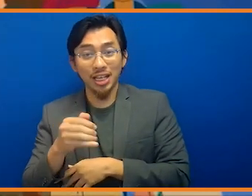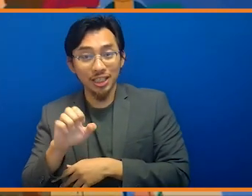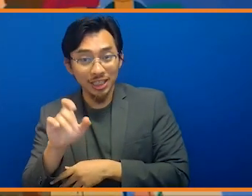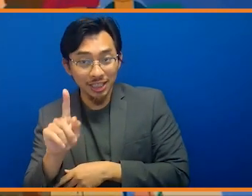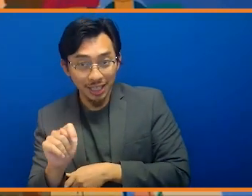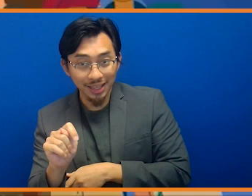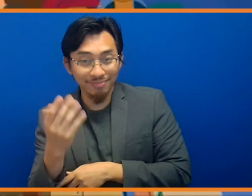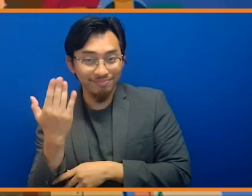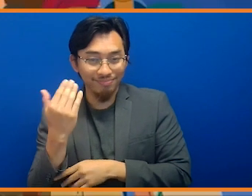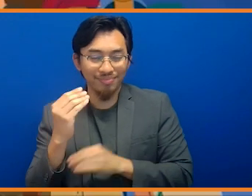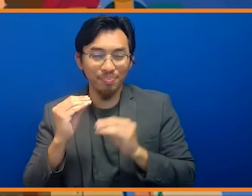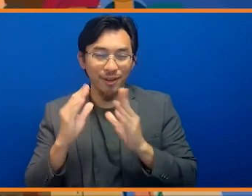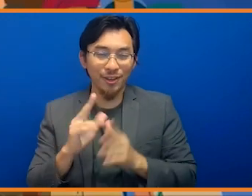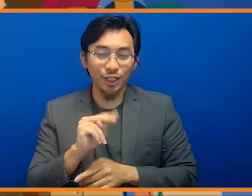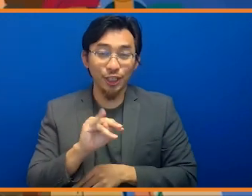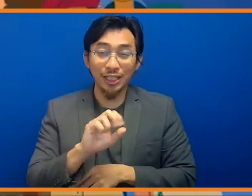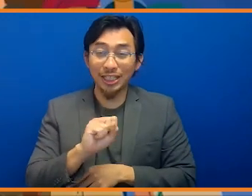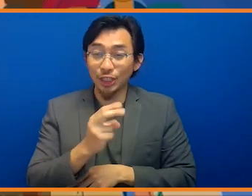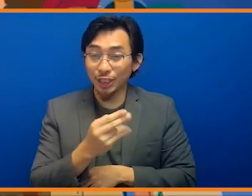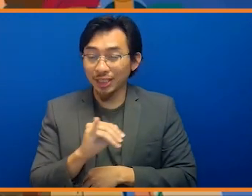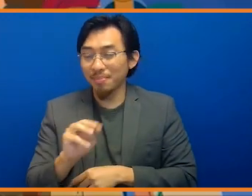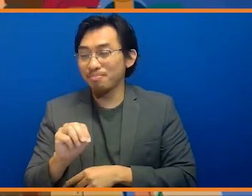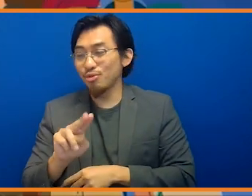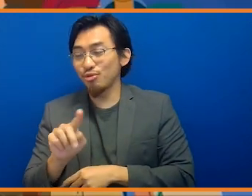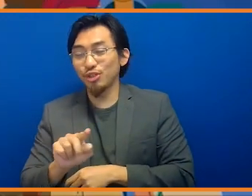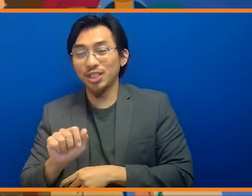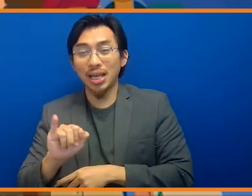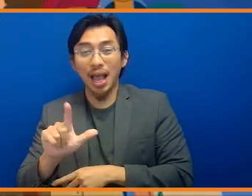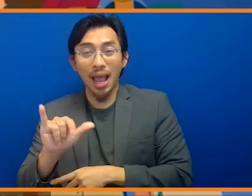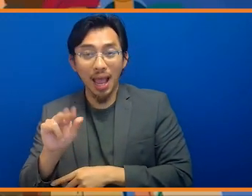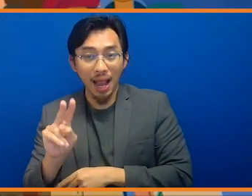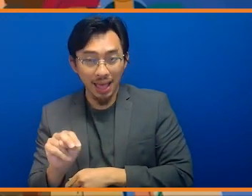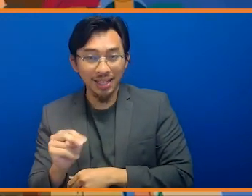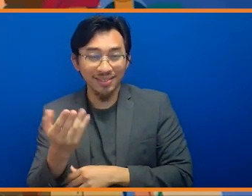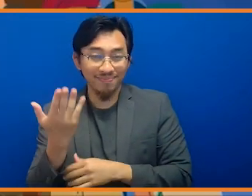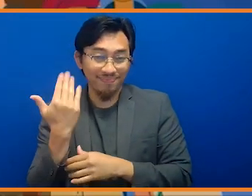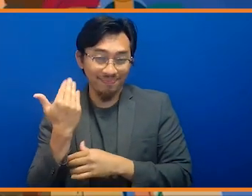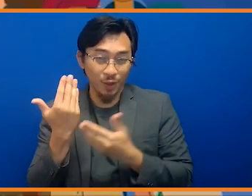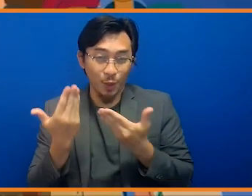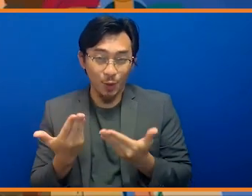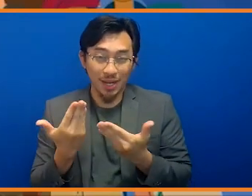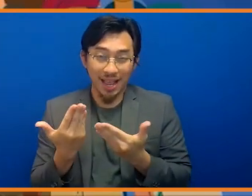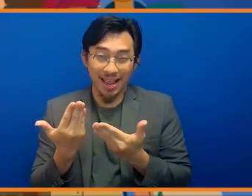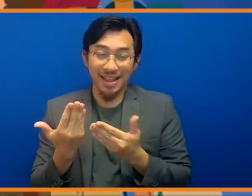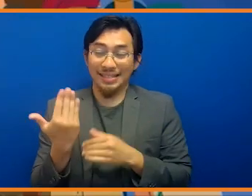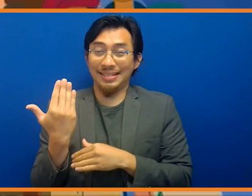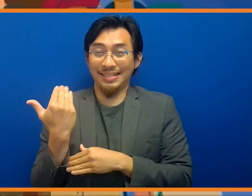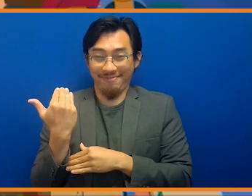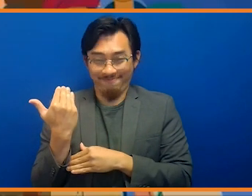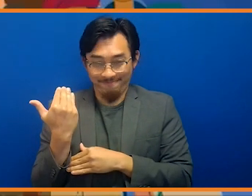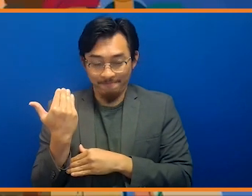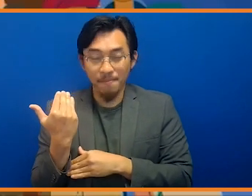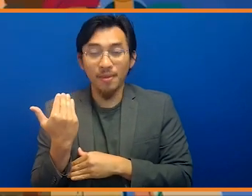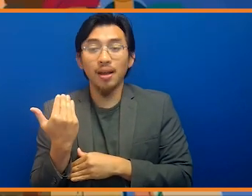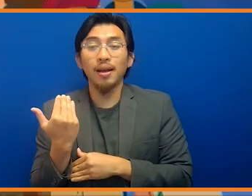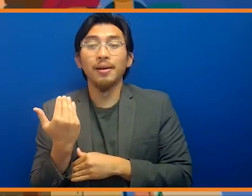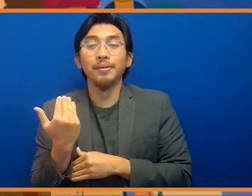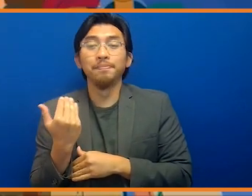Prof. Nishi and Dr. Muzailin in very early meeting today, in a very early training